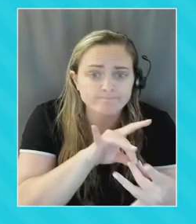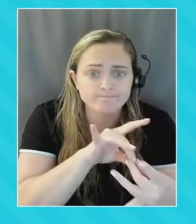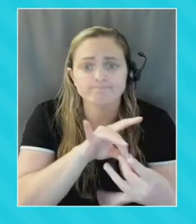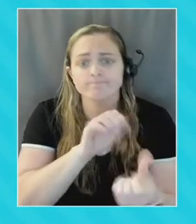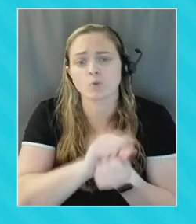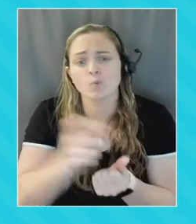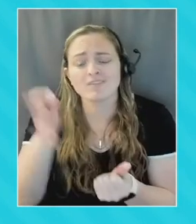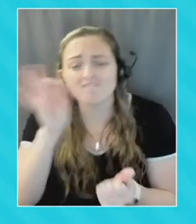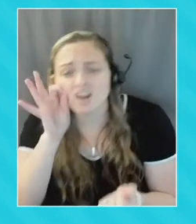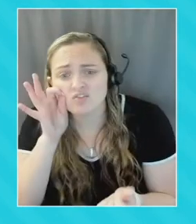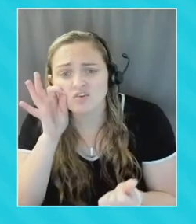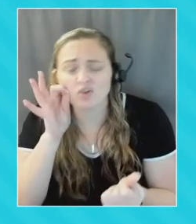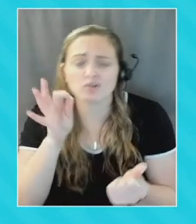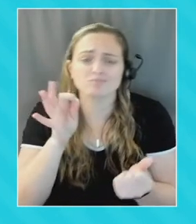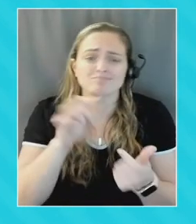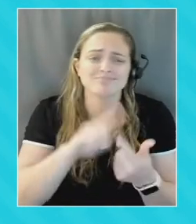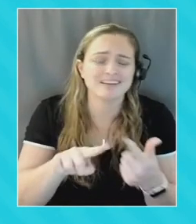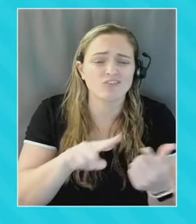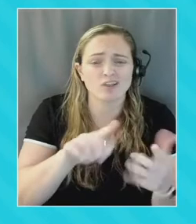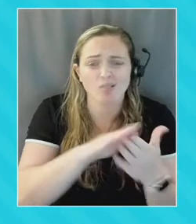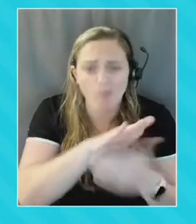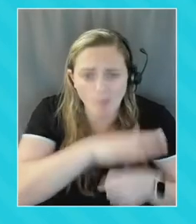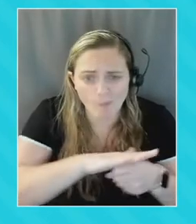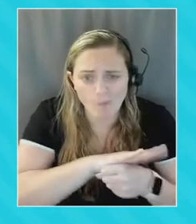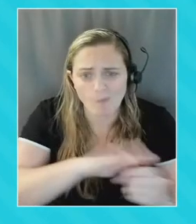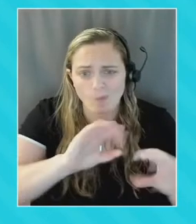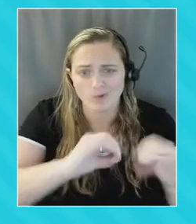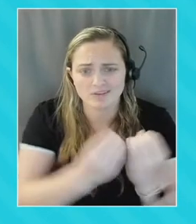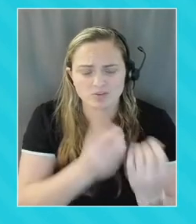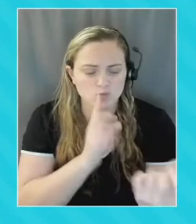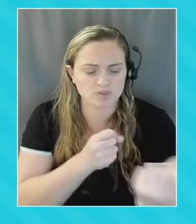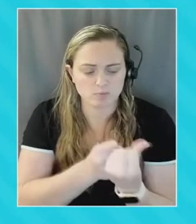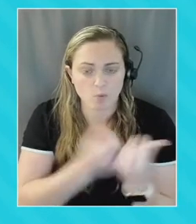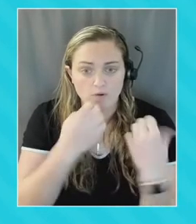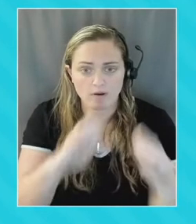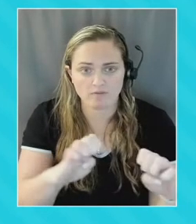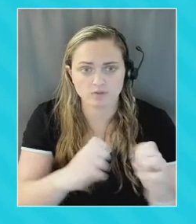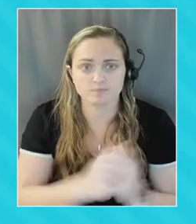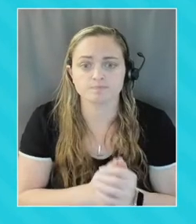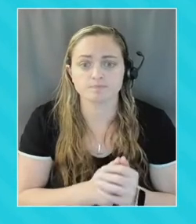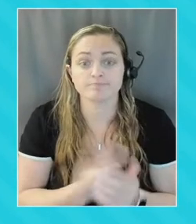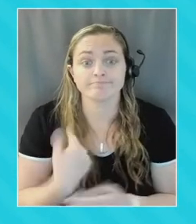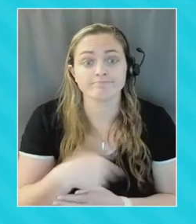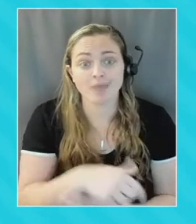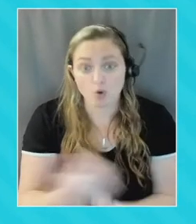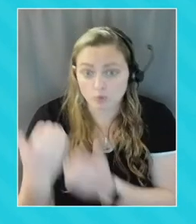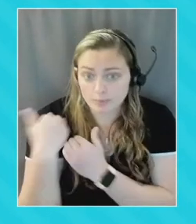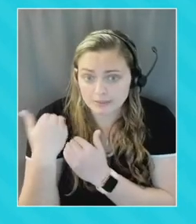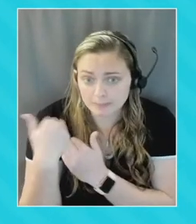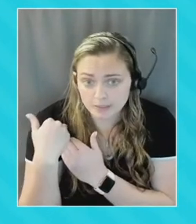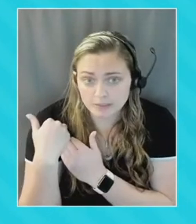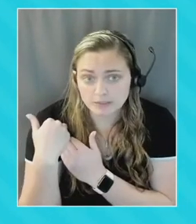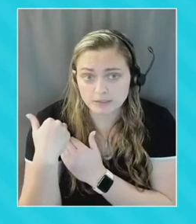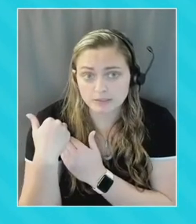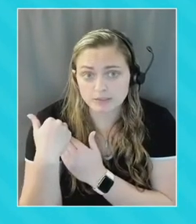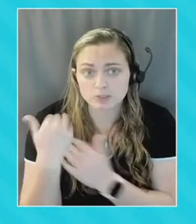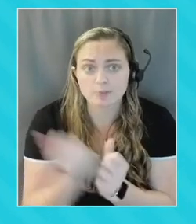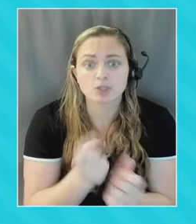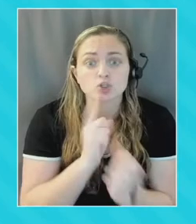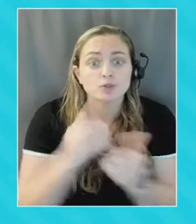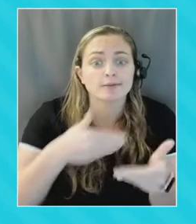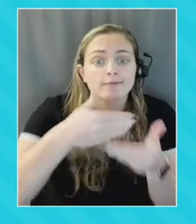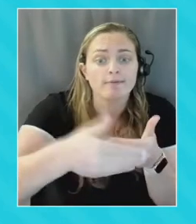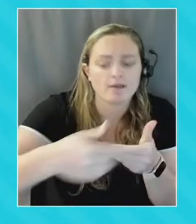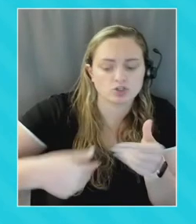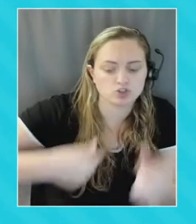resources to be able to support these efforts. It is our collective responsibility to give our next generation a